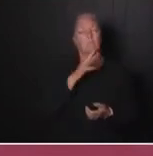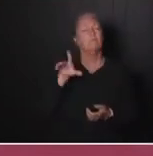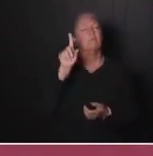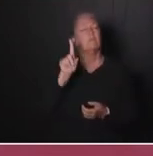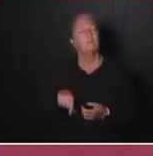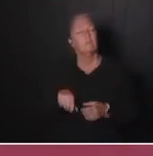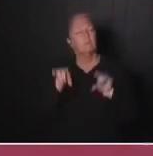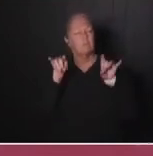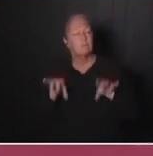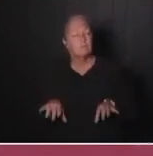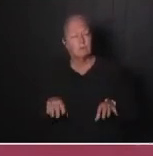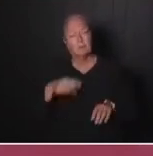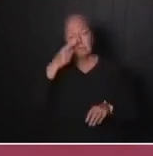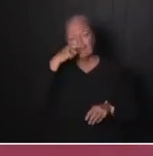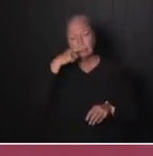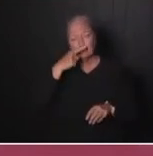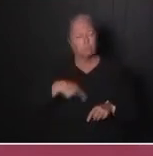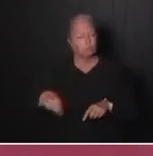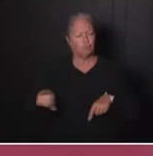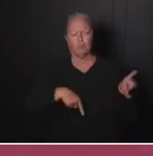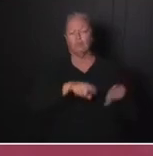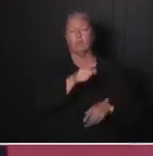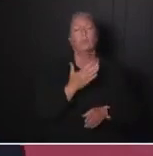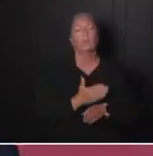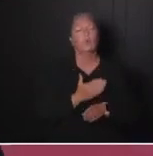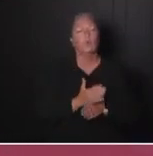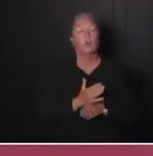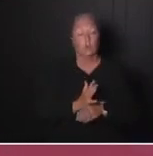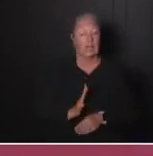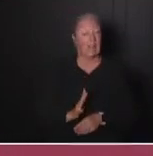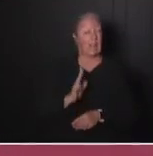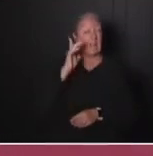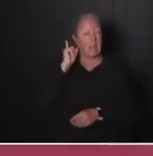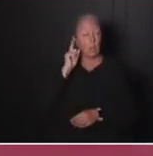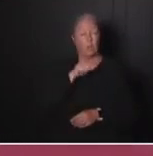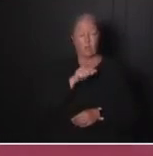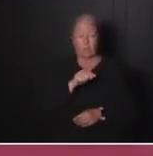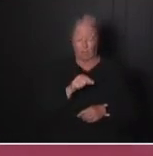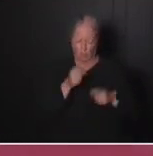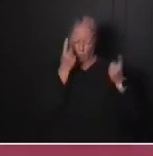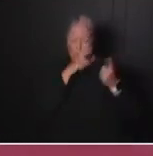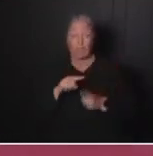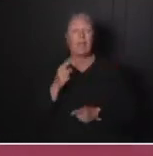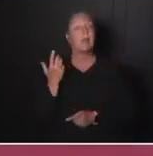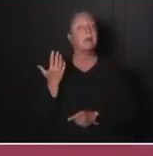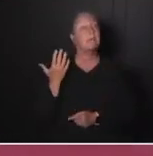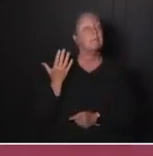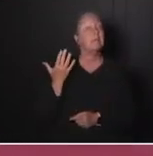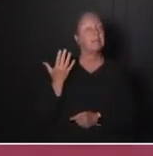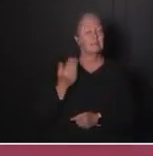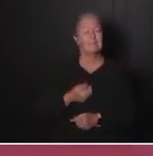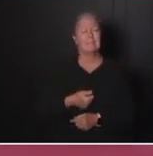450,000 Australians into work. As of last week, guess how many it's delivered?